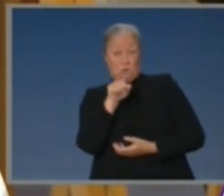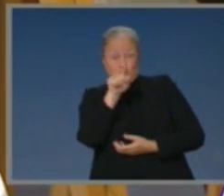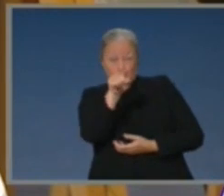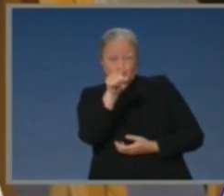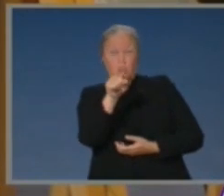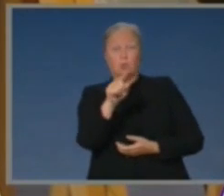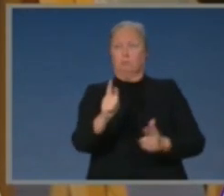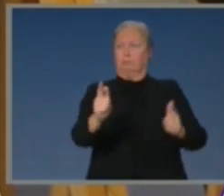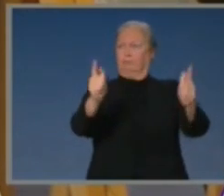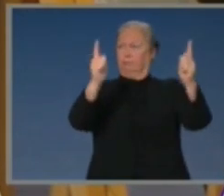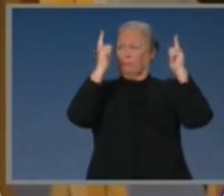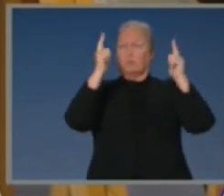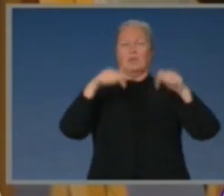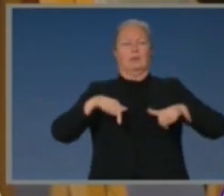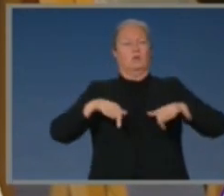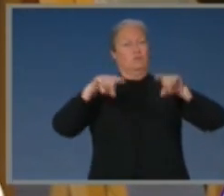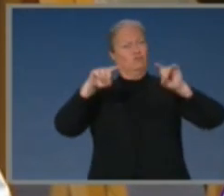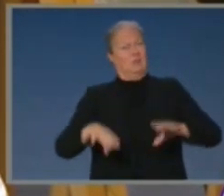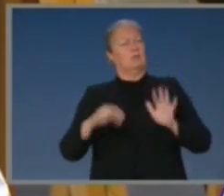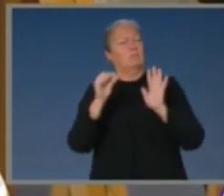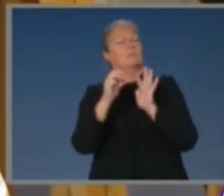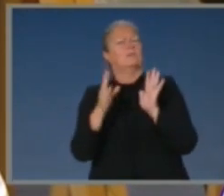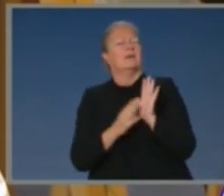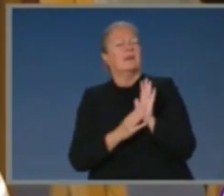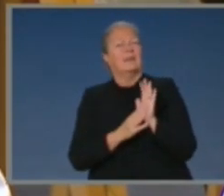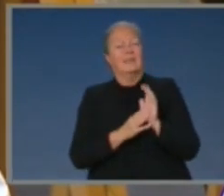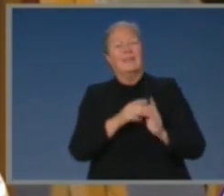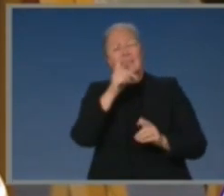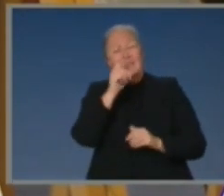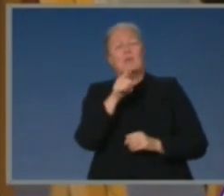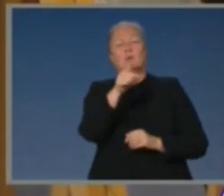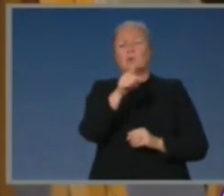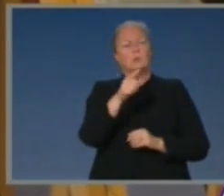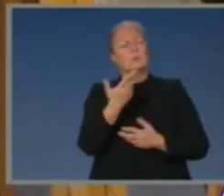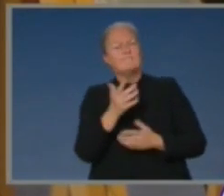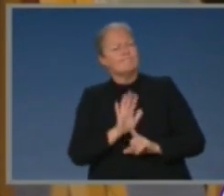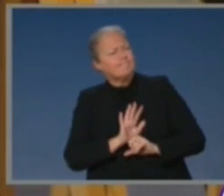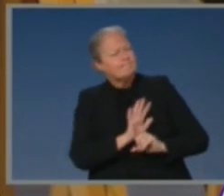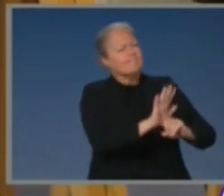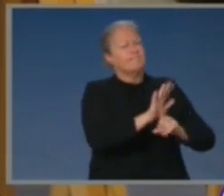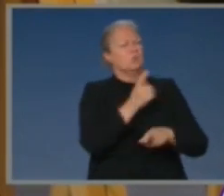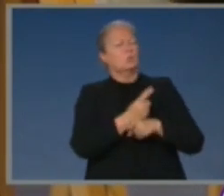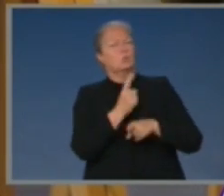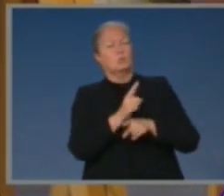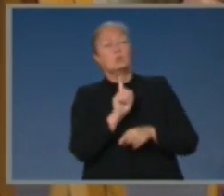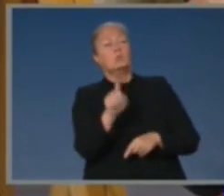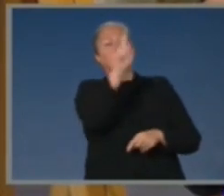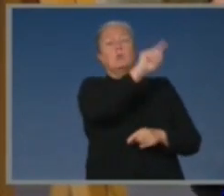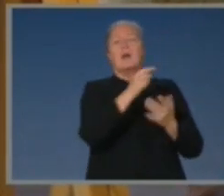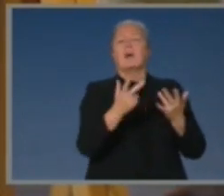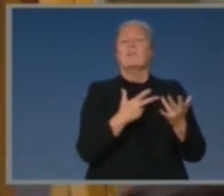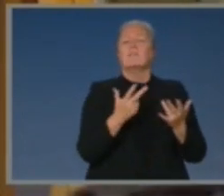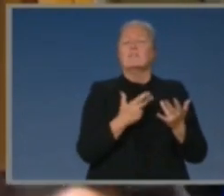the nation, to put more pressure on some states that perhaps not everyone agrees with the extent of their